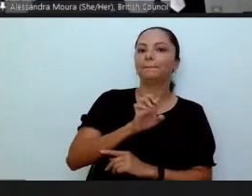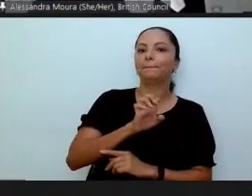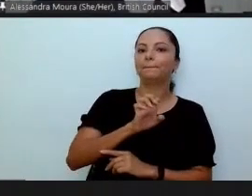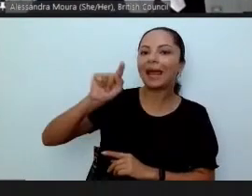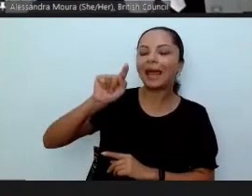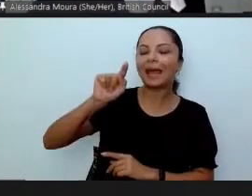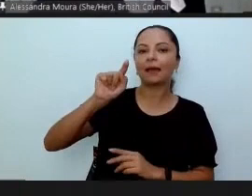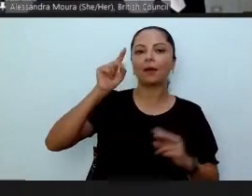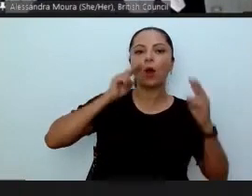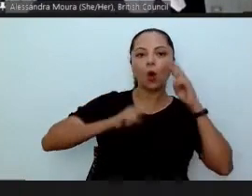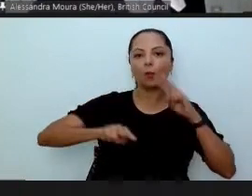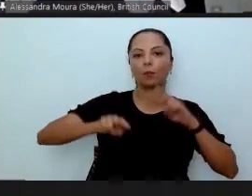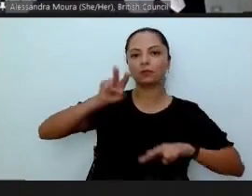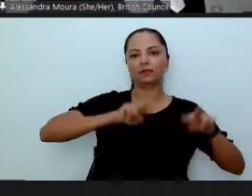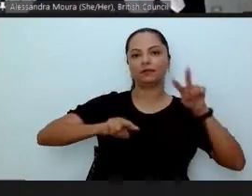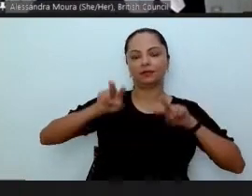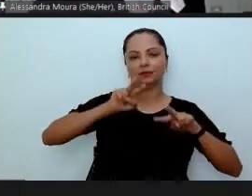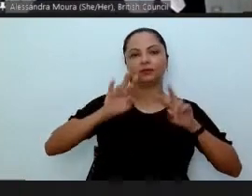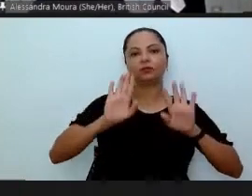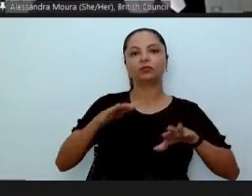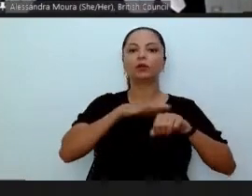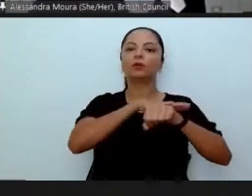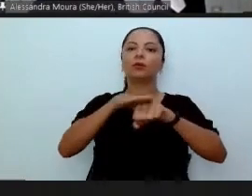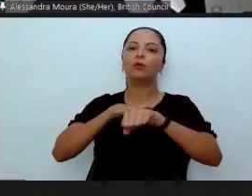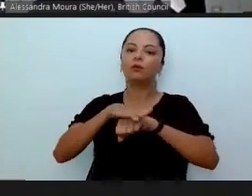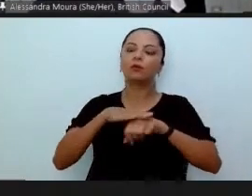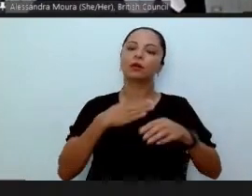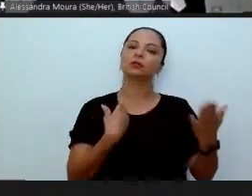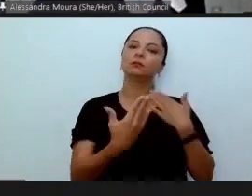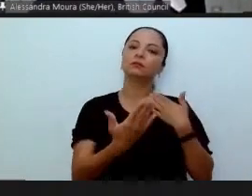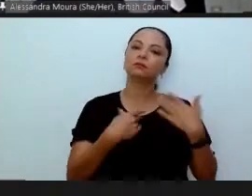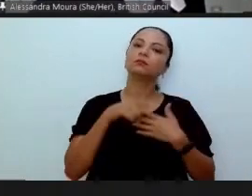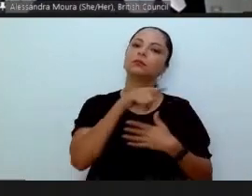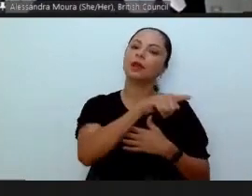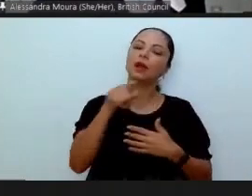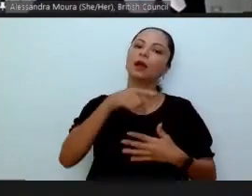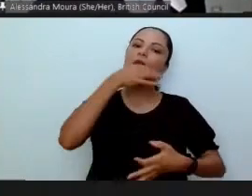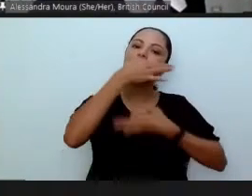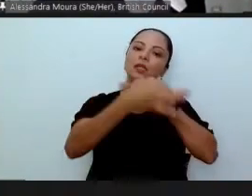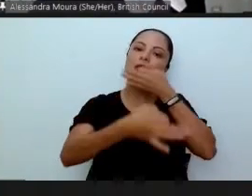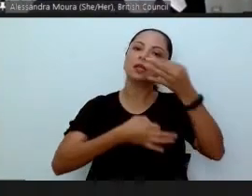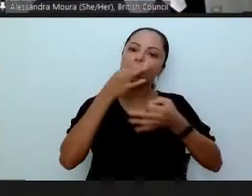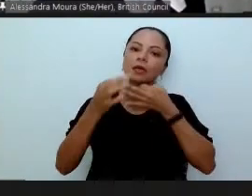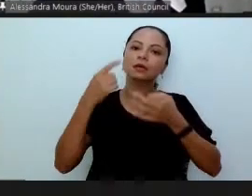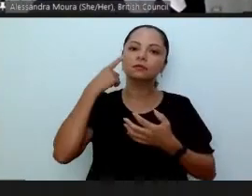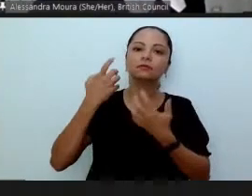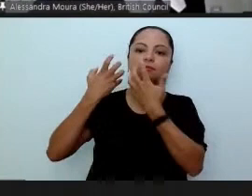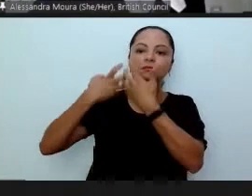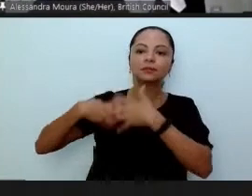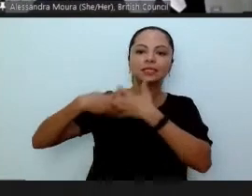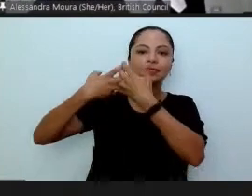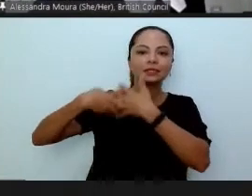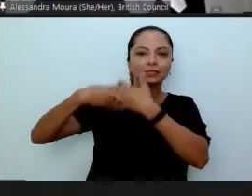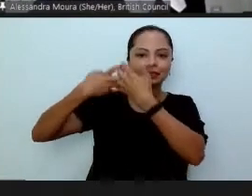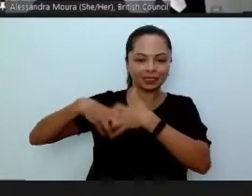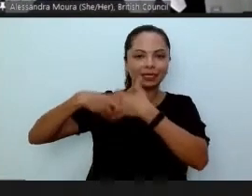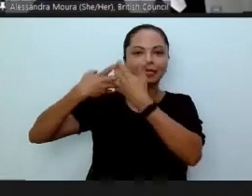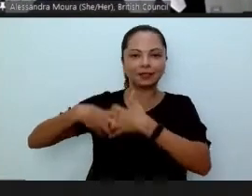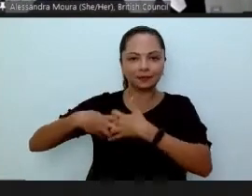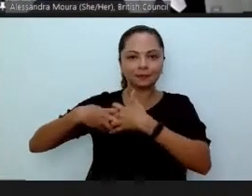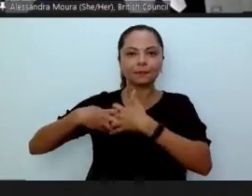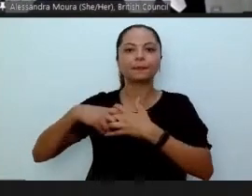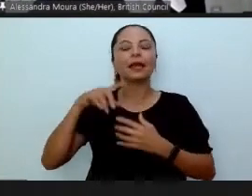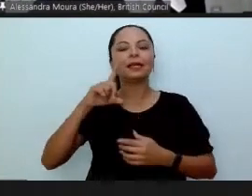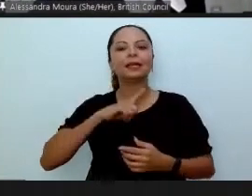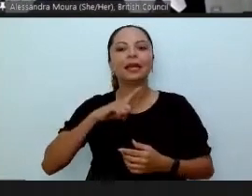or feedback, or perhaps you could think about that. So that goes ahead with a blind observation. Then what happens is